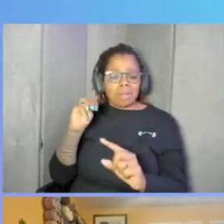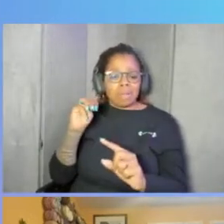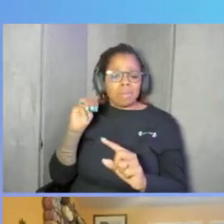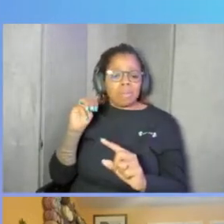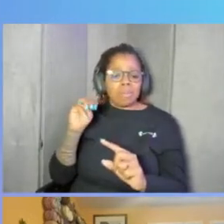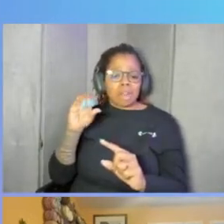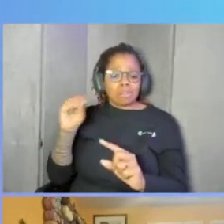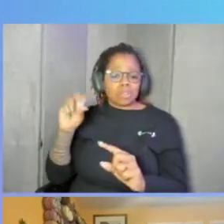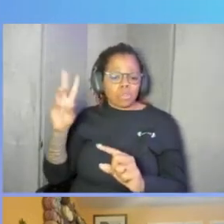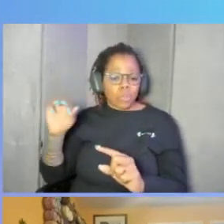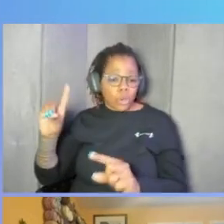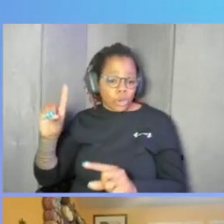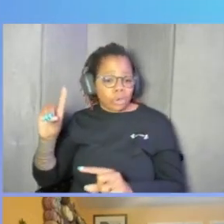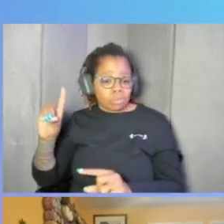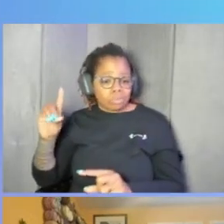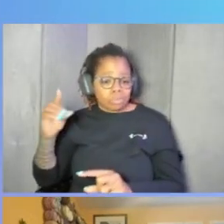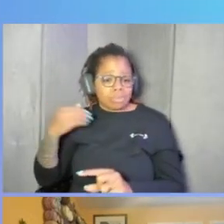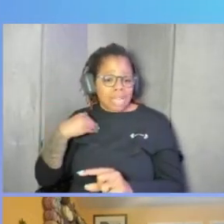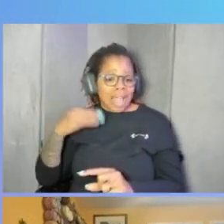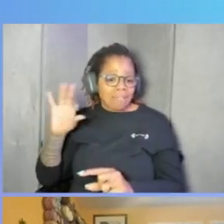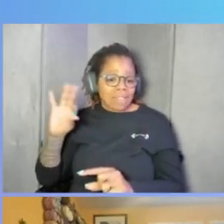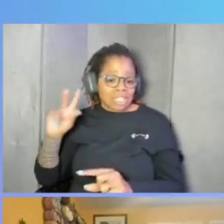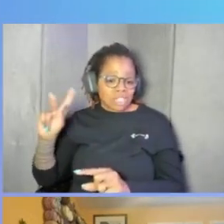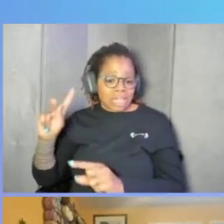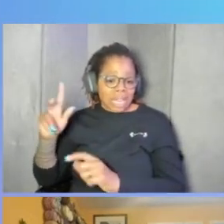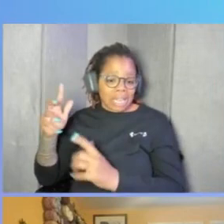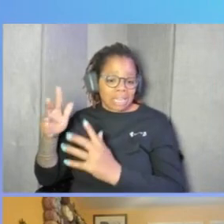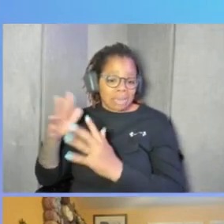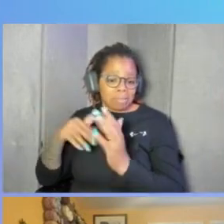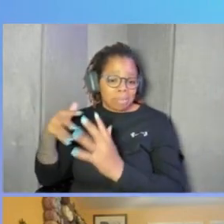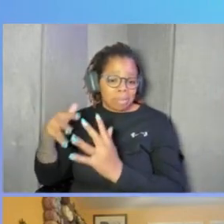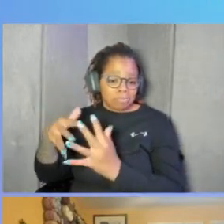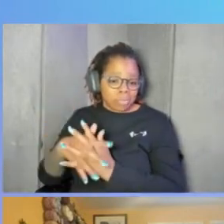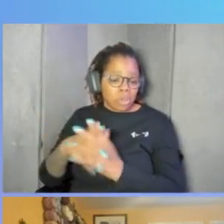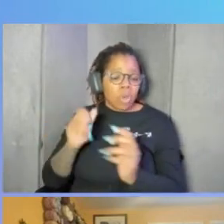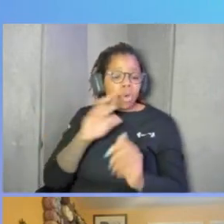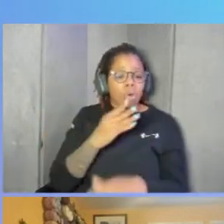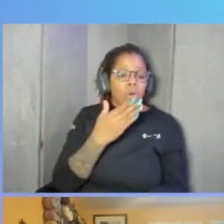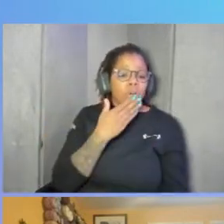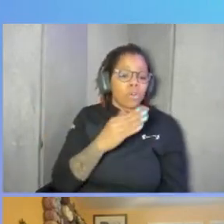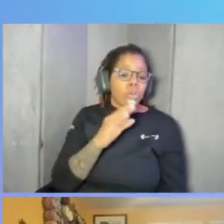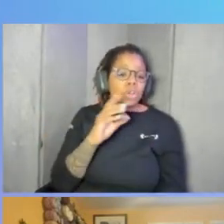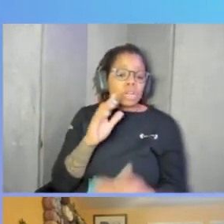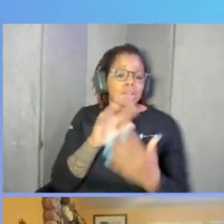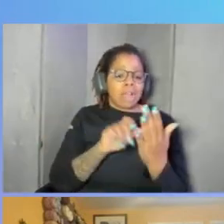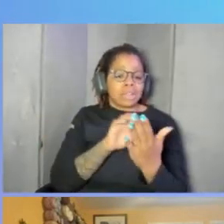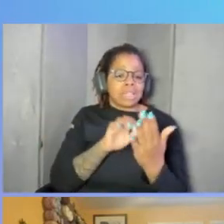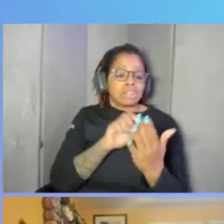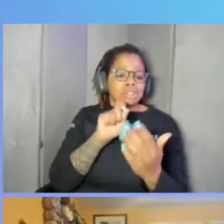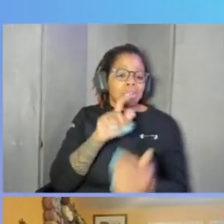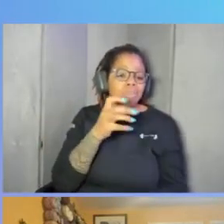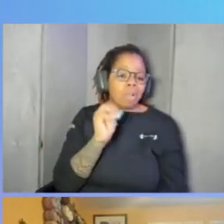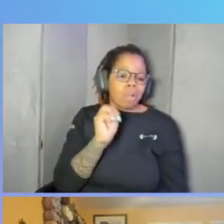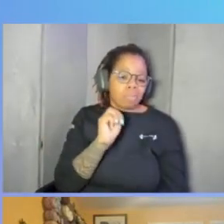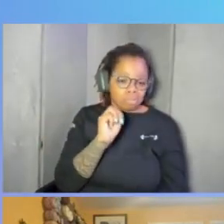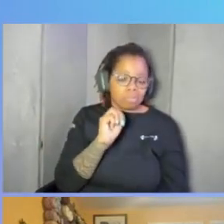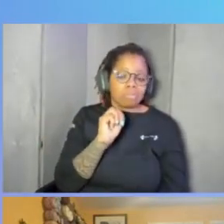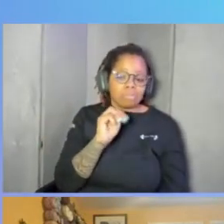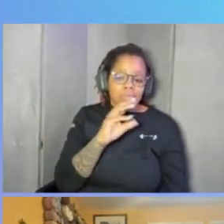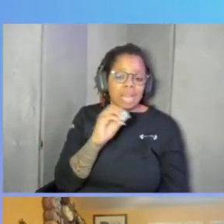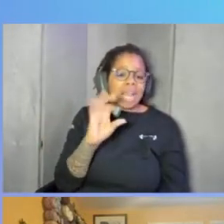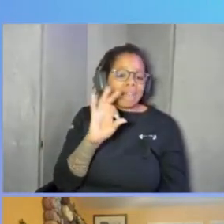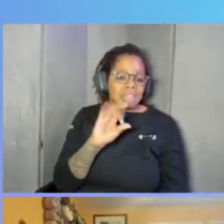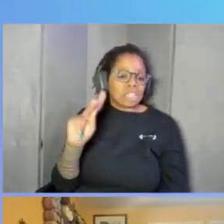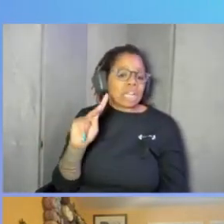which has Fleisch-Kincaid built into it, or I go to goodcalculators.com, and there's a